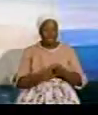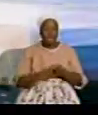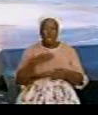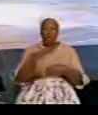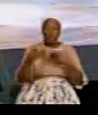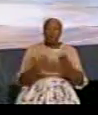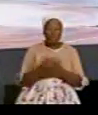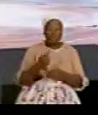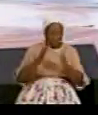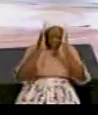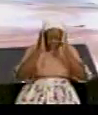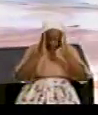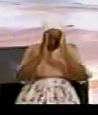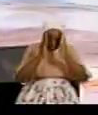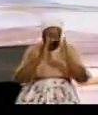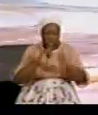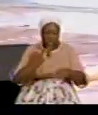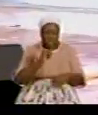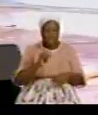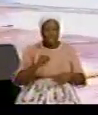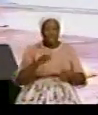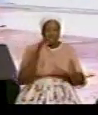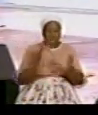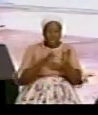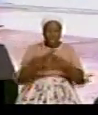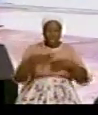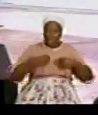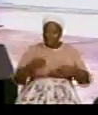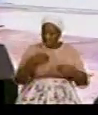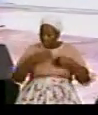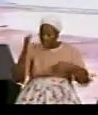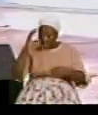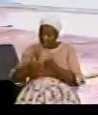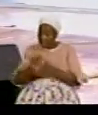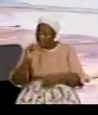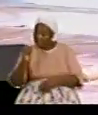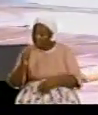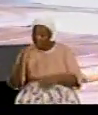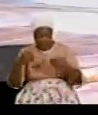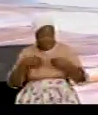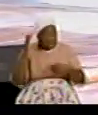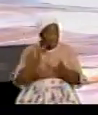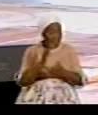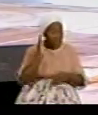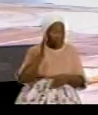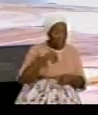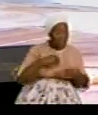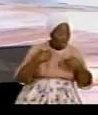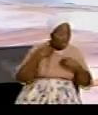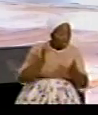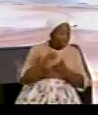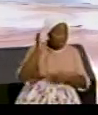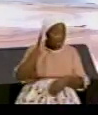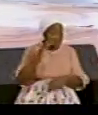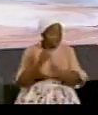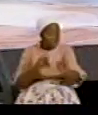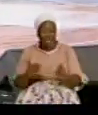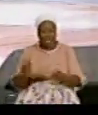preoccupation is Jesus heals. Have you had that testimony? Have you had that testimony? Have you had that testimony? And